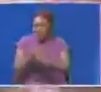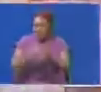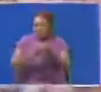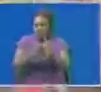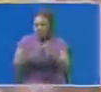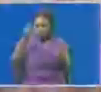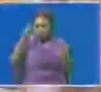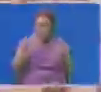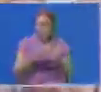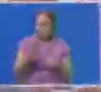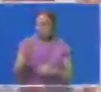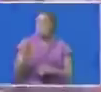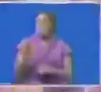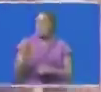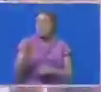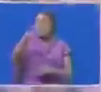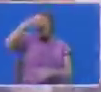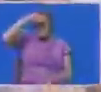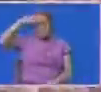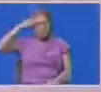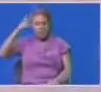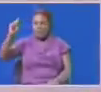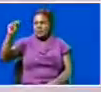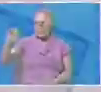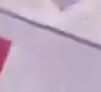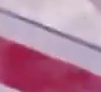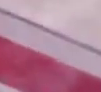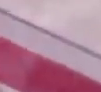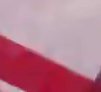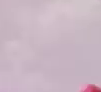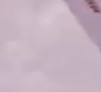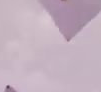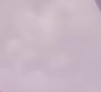essence? Ben Kitili, KTN News.